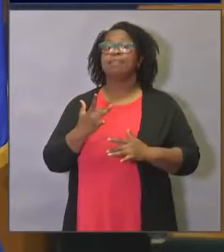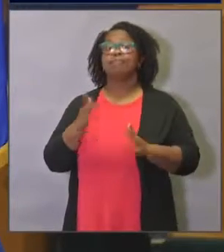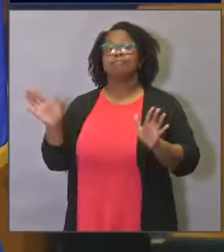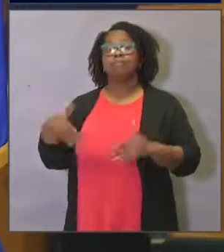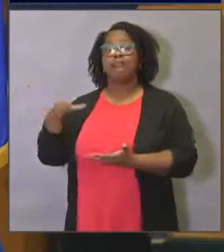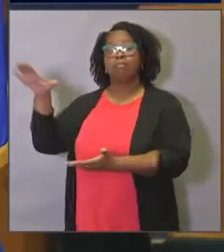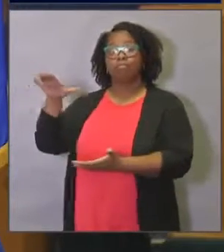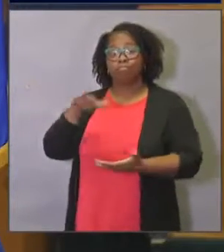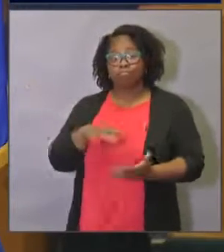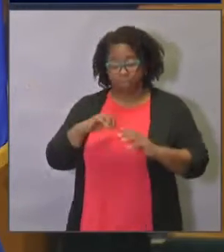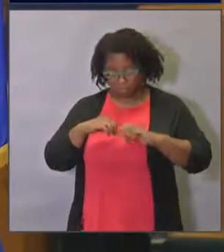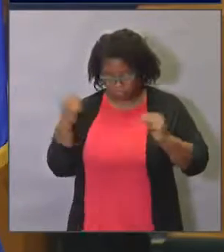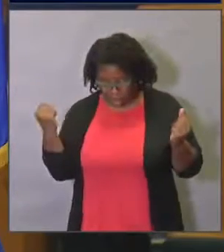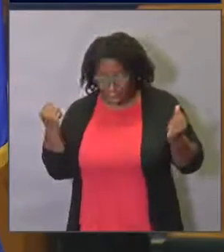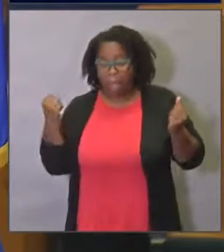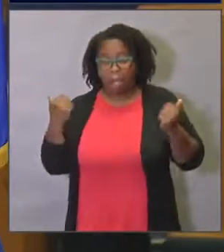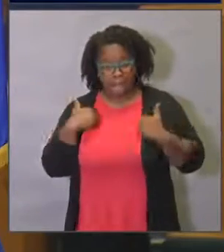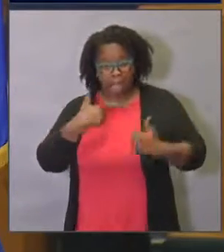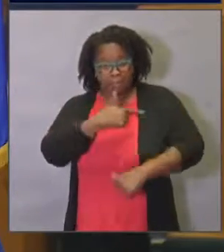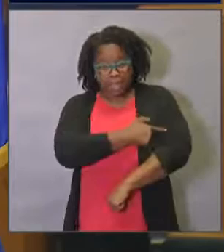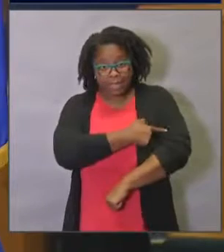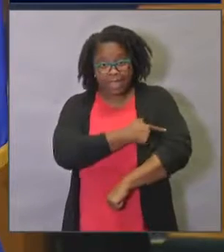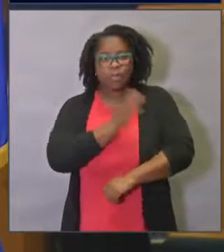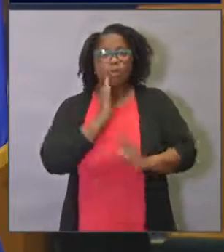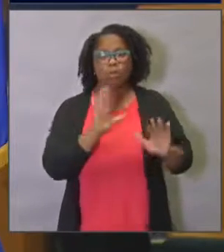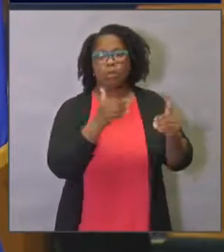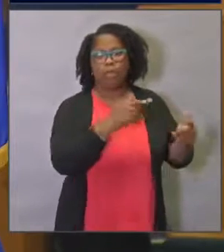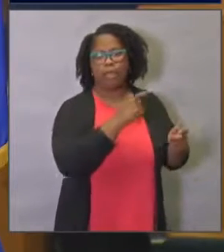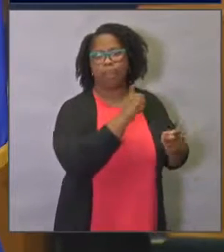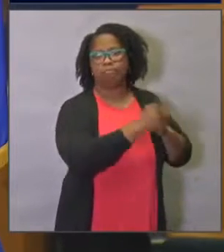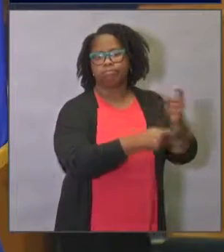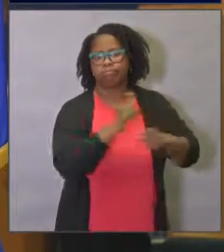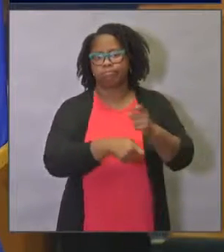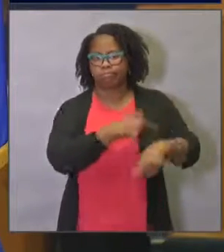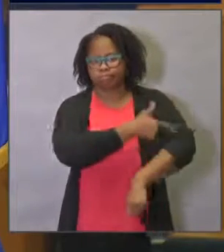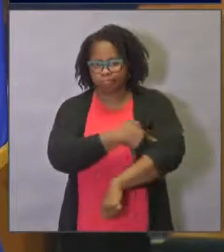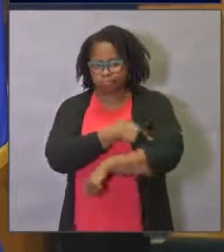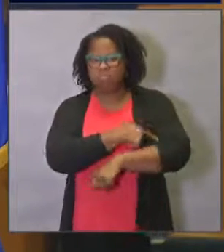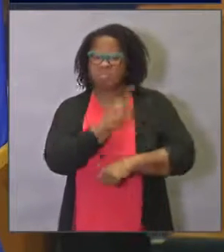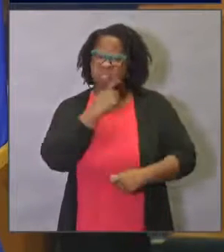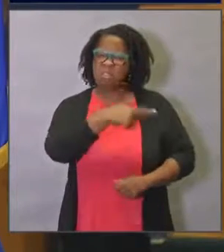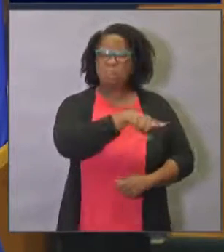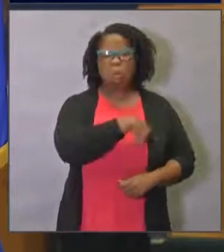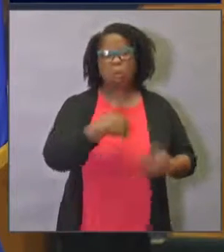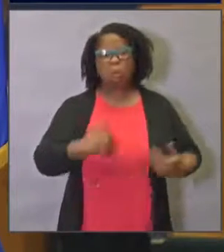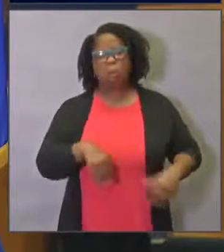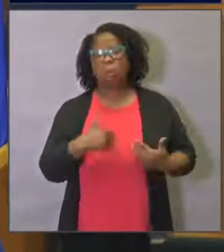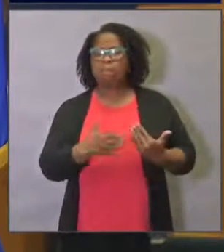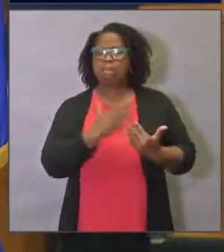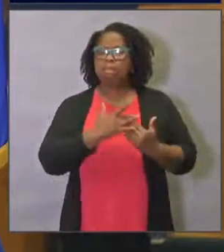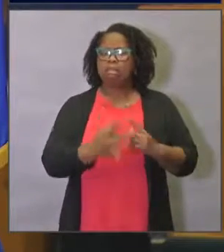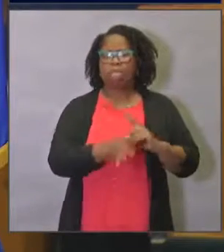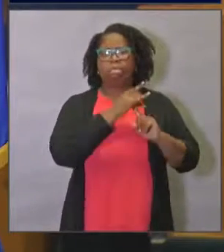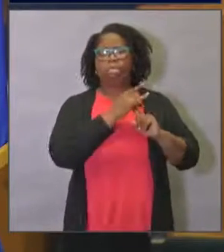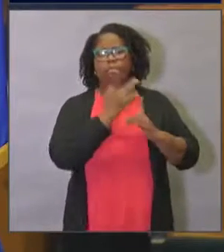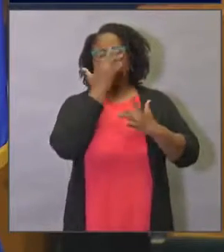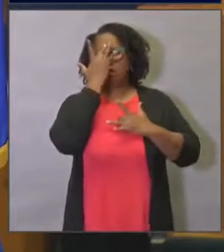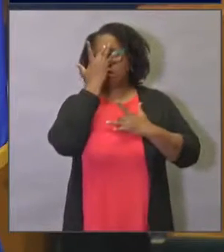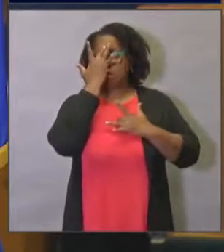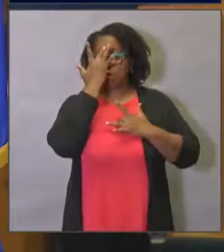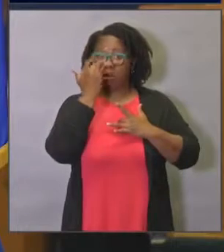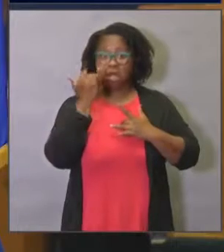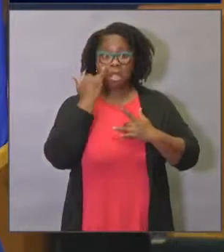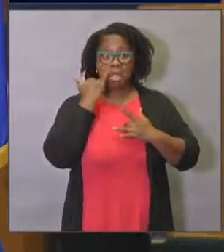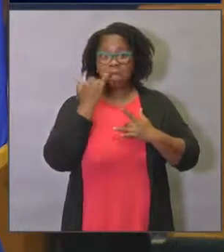next allocation. It's because we know there's a lot of vulnerability there, and we know when there's a lot of community transmission, it's